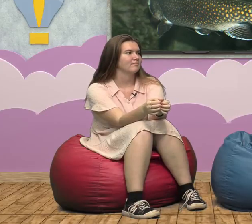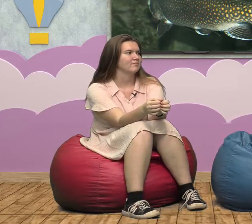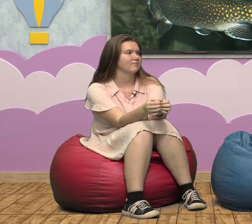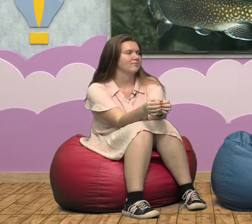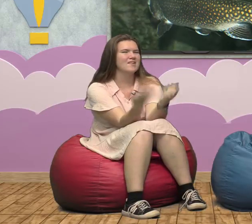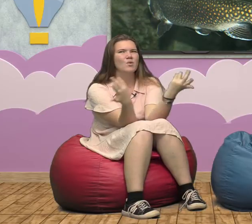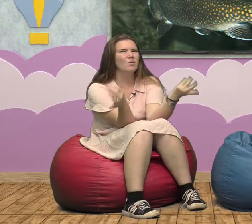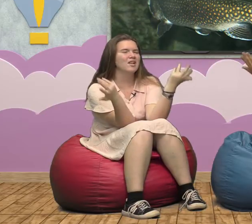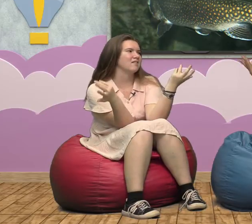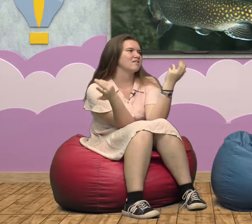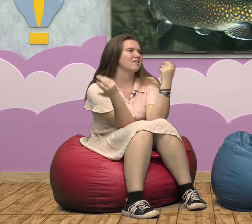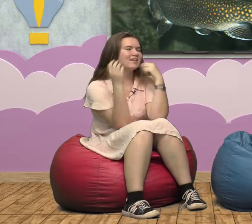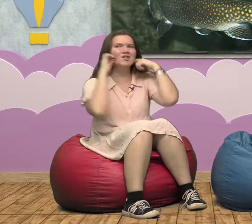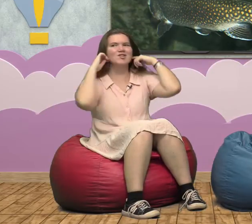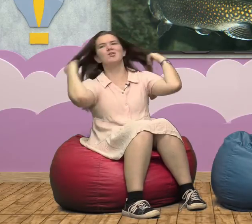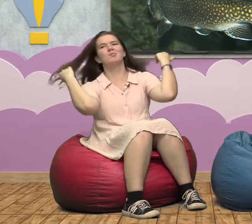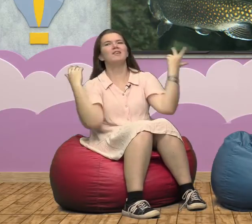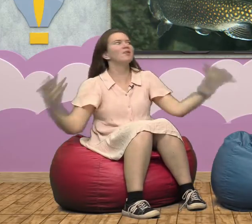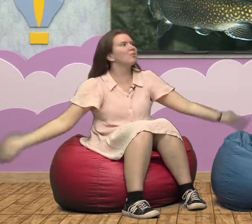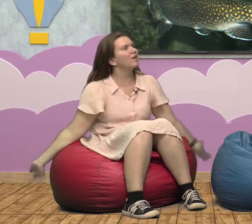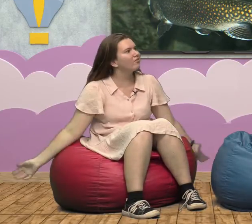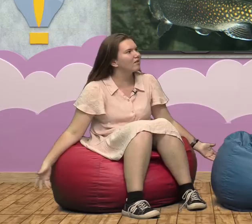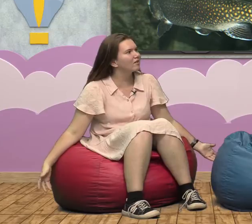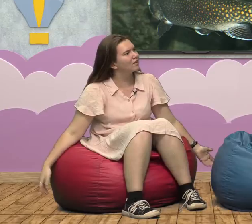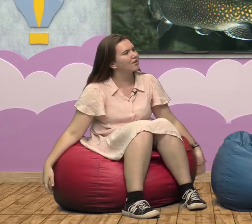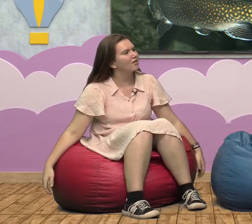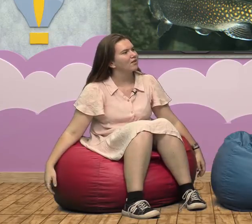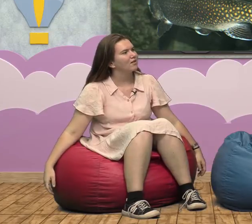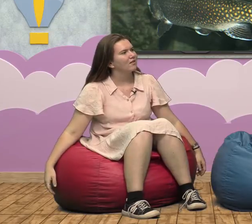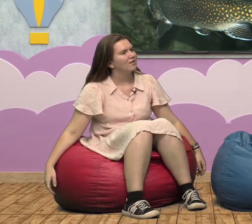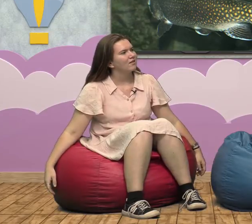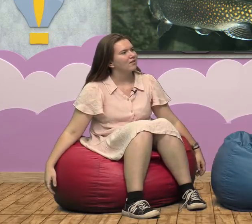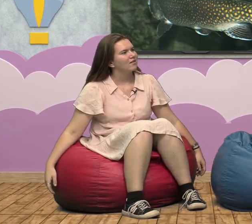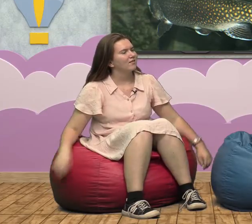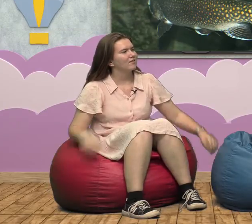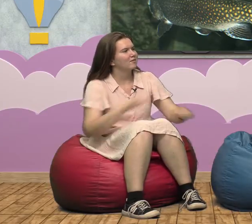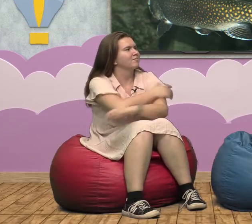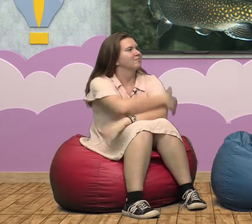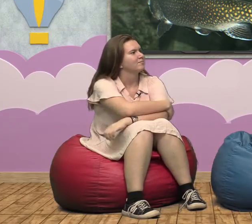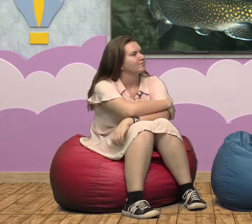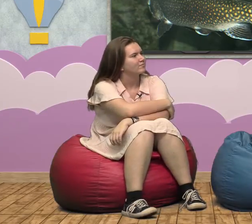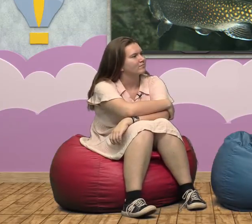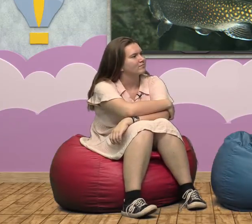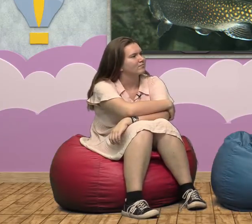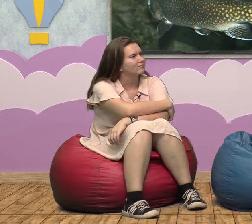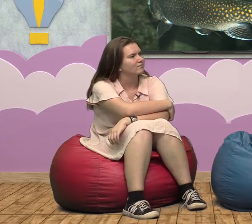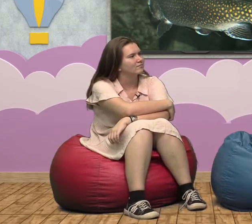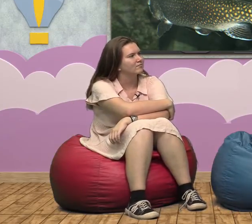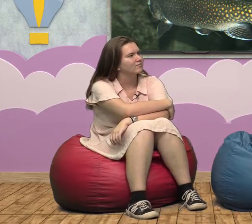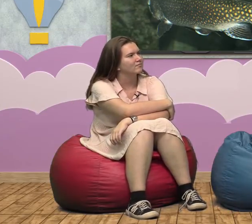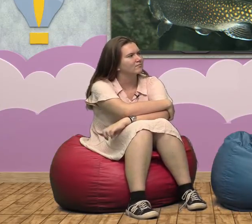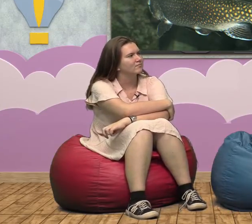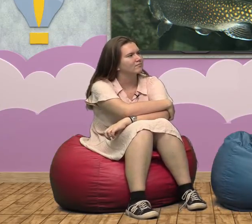and great stuff. Yeah, They're so as smart. They always. know about everything. They do. And you know, as always, typical me,